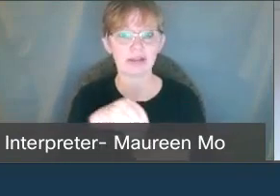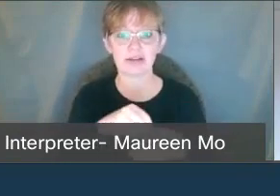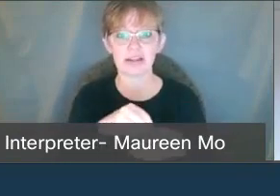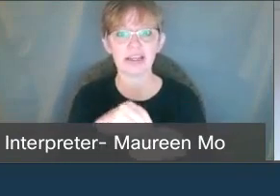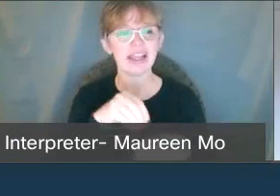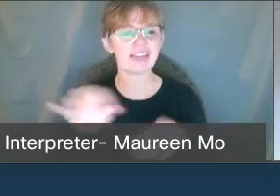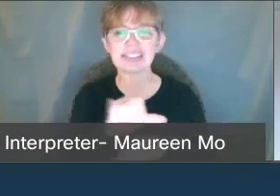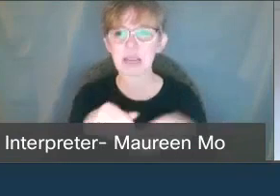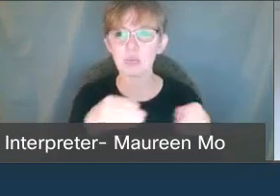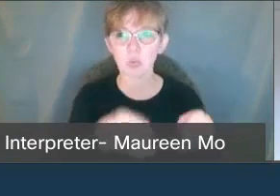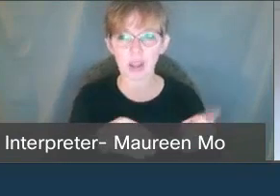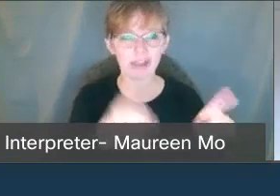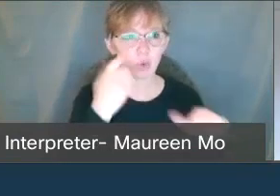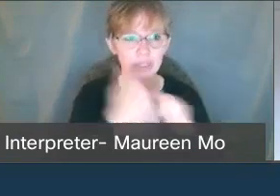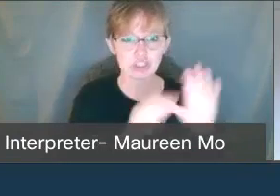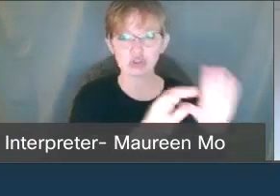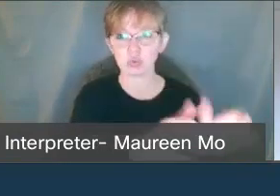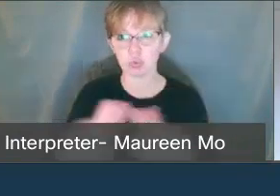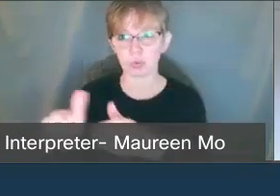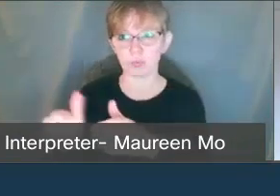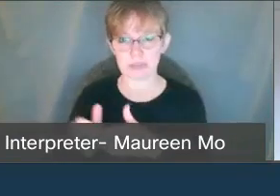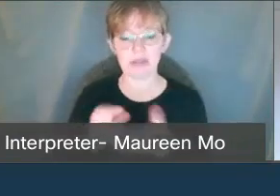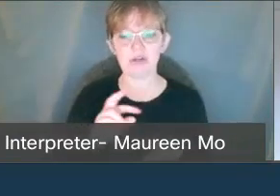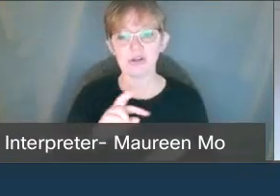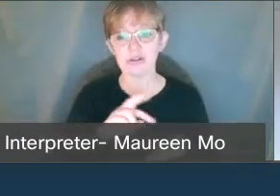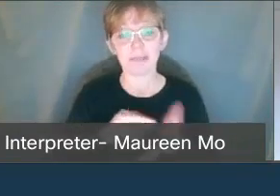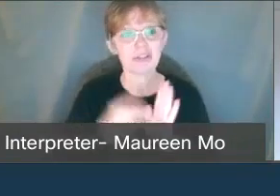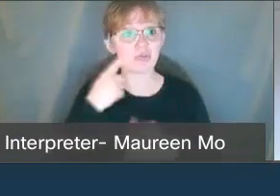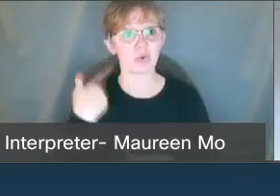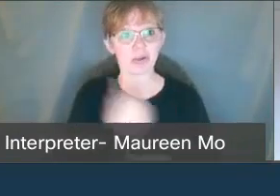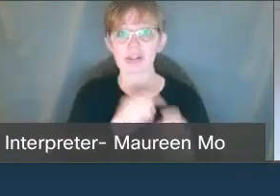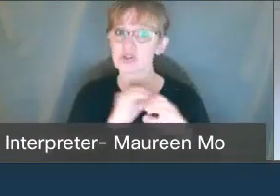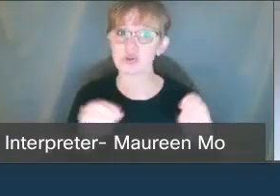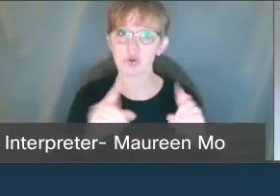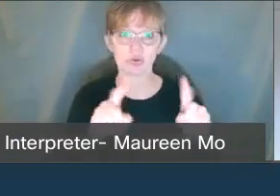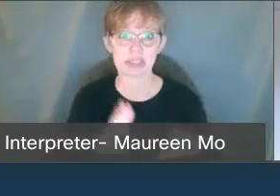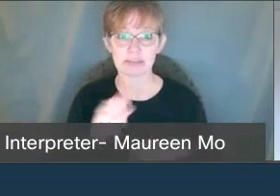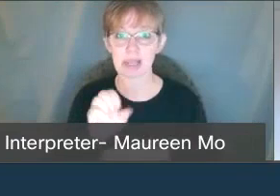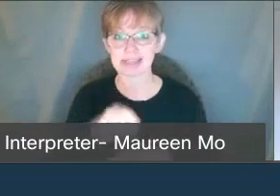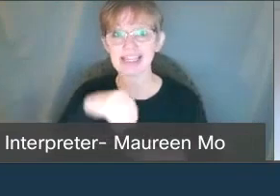us that there is no test bias in a given risk assessment instrument.